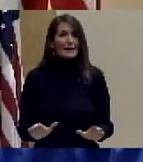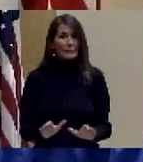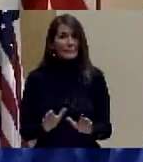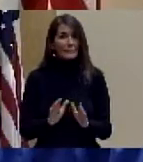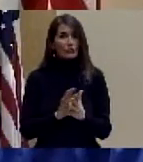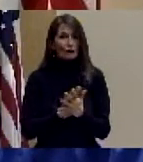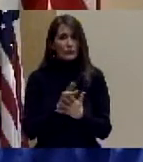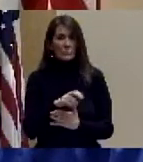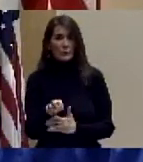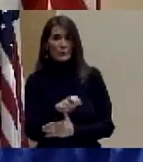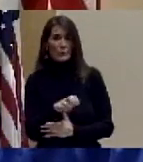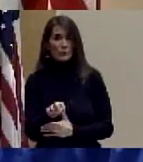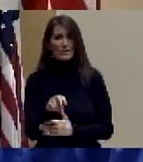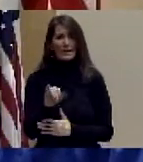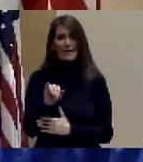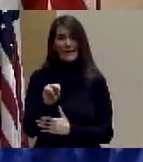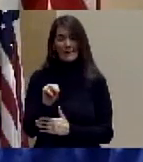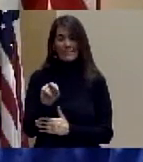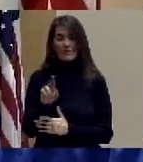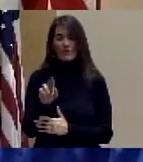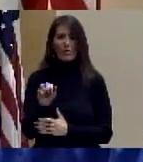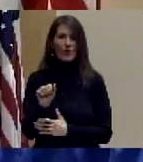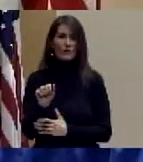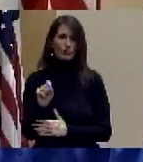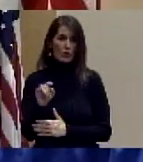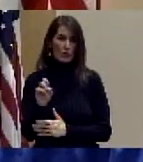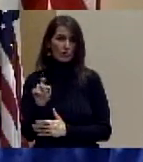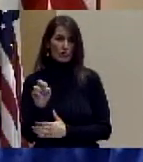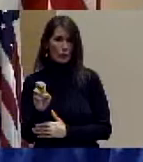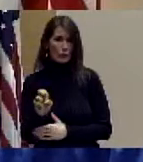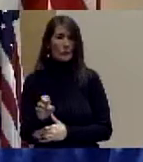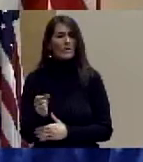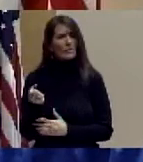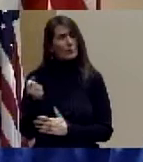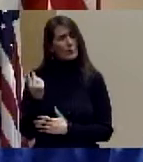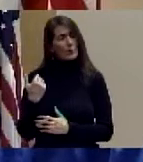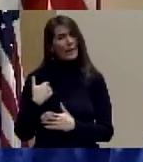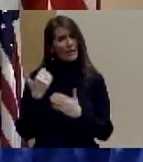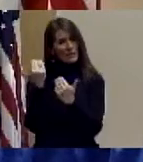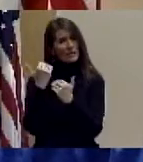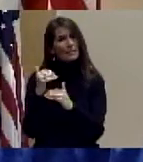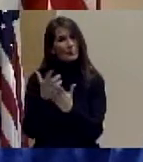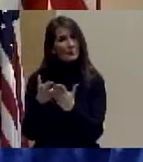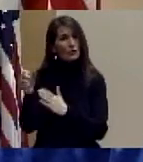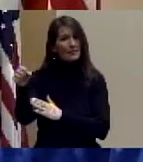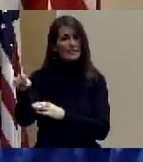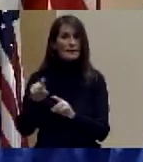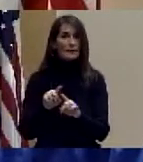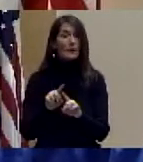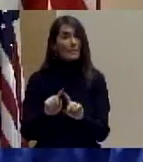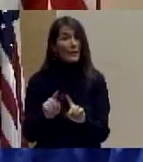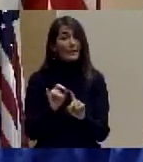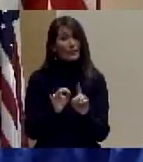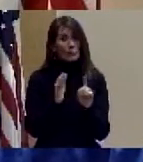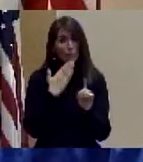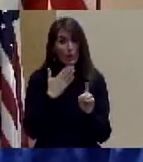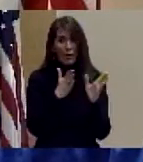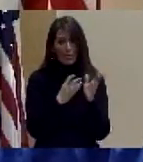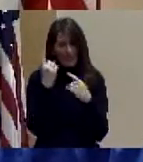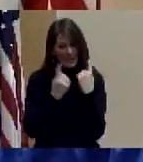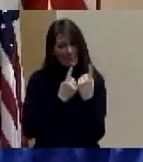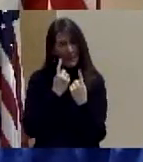infrastructure. We make these planning decisions in a world of limited resources, but with a well-thought-out comprehensive